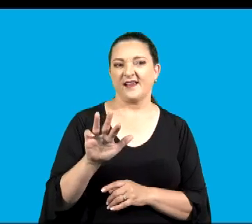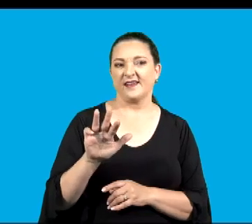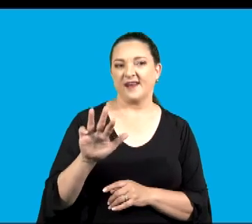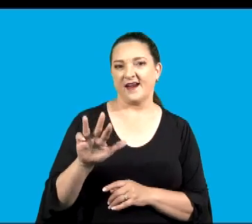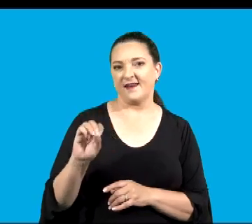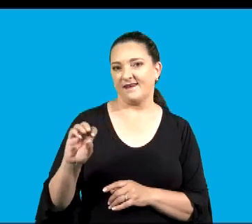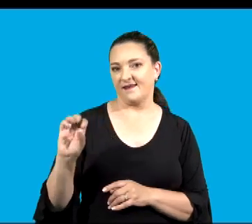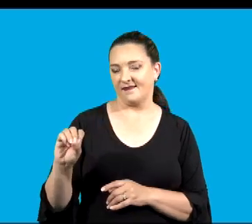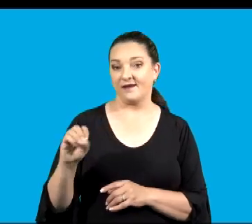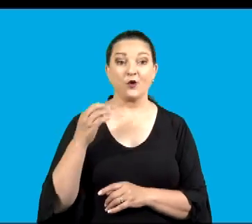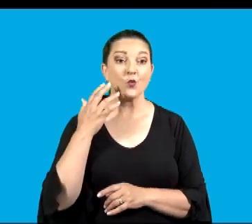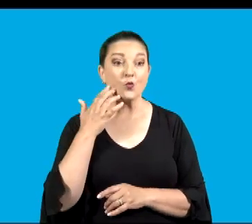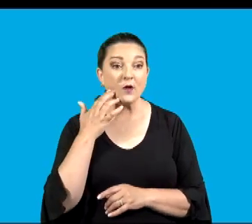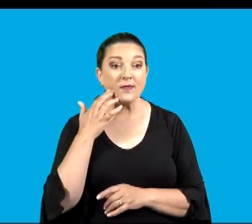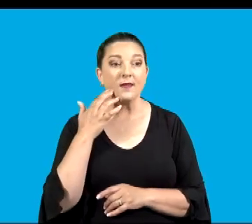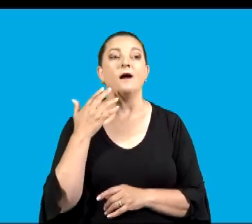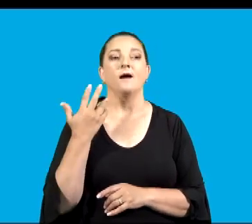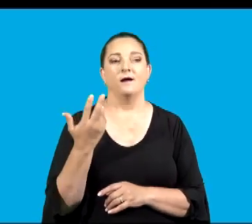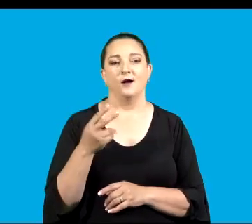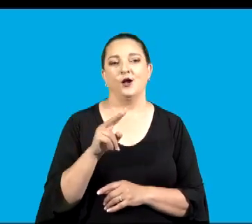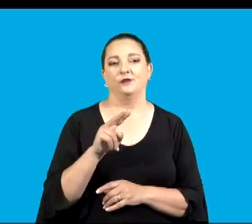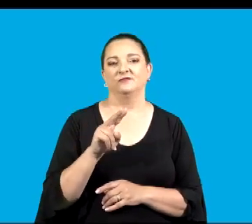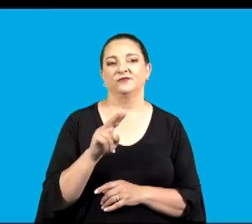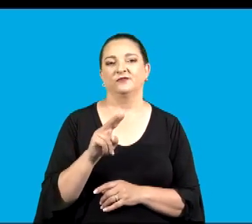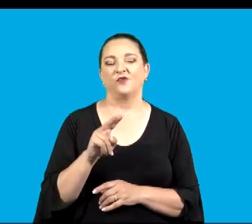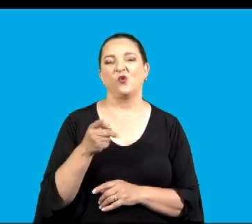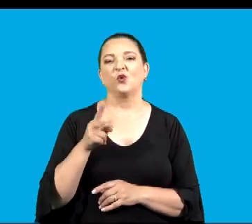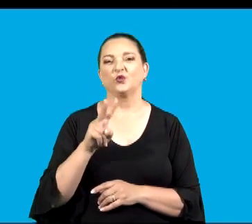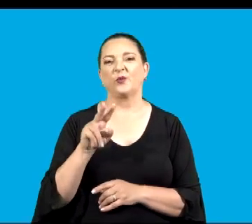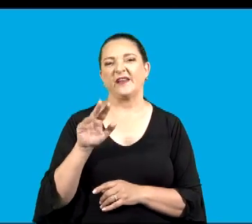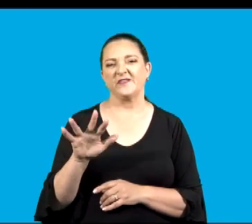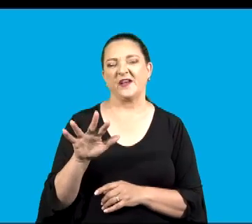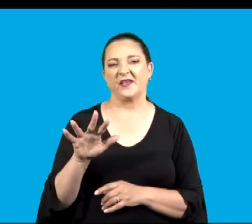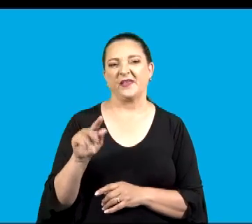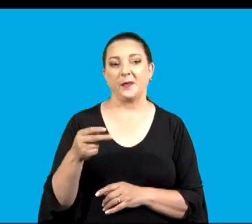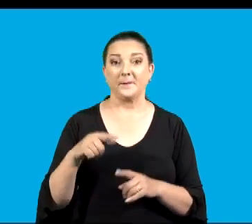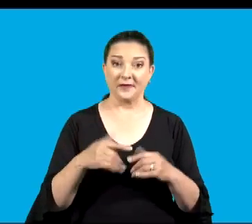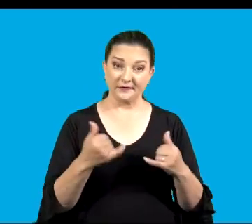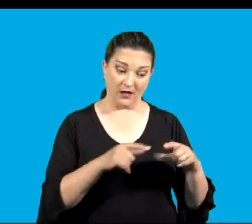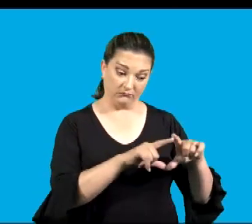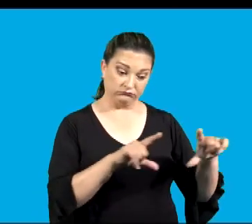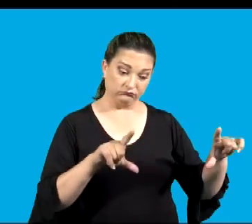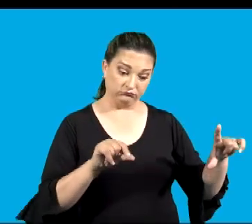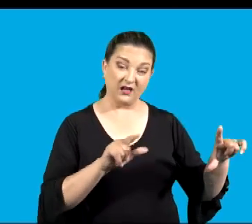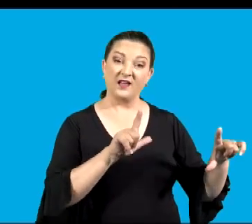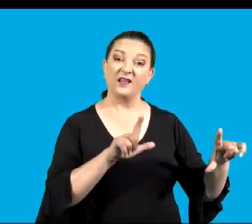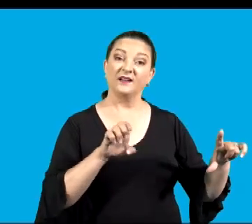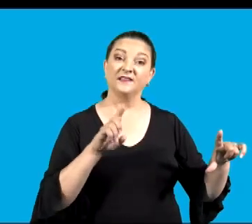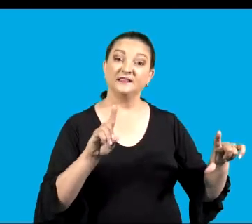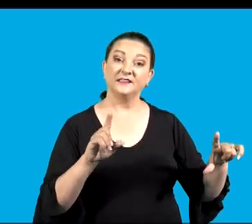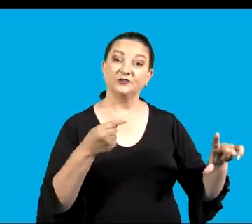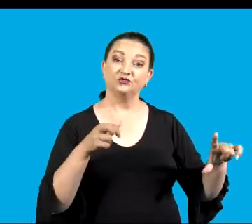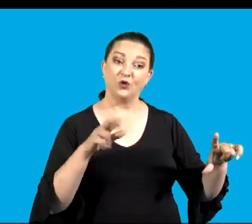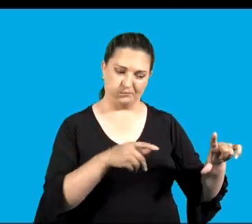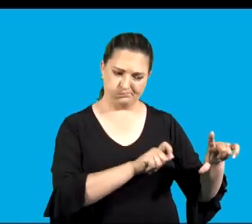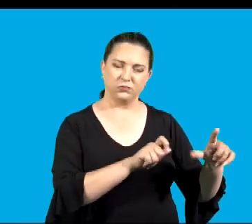can see it is ending on the 25th. So it simply means there is transactions in the ledger which are not